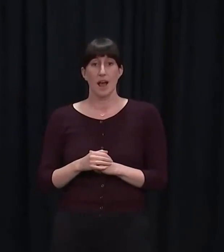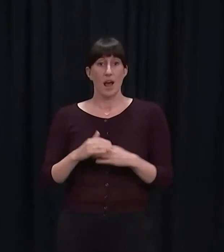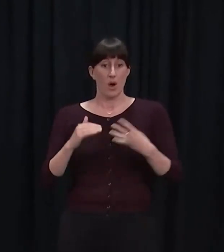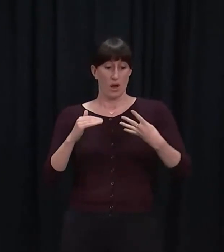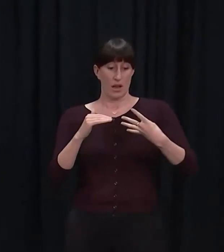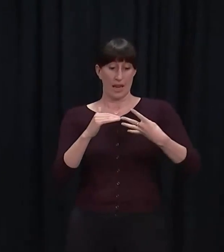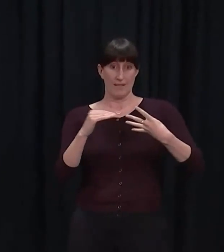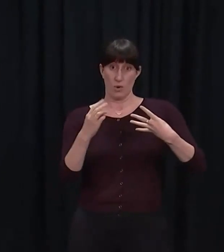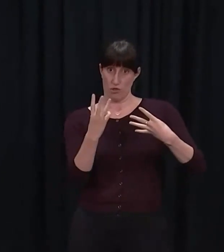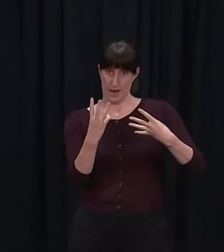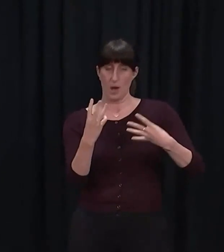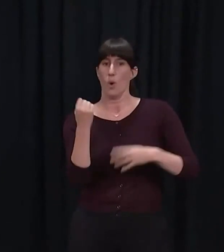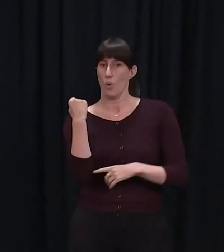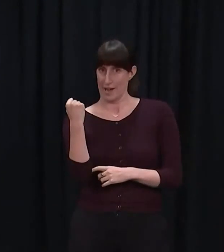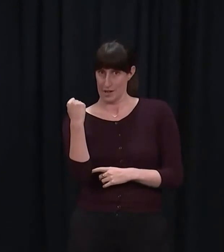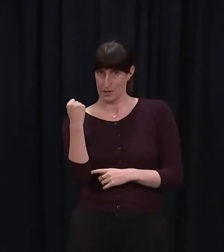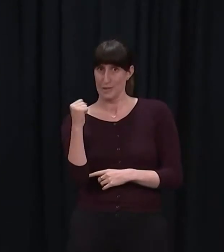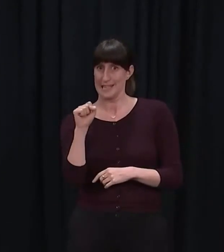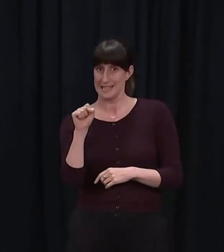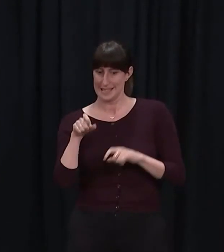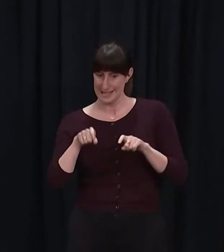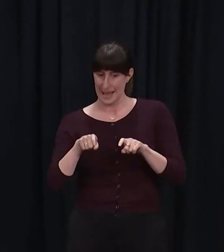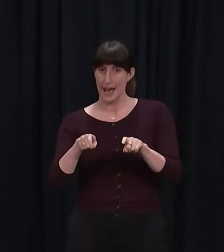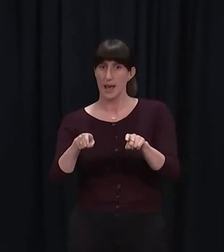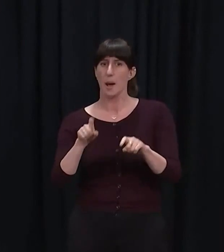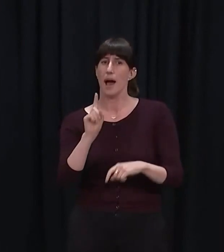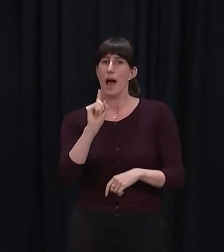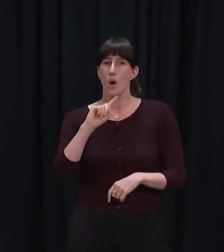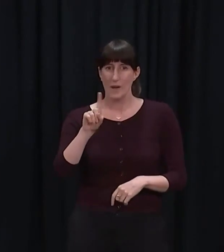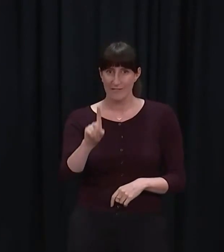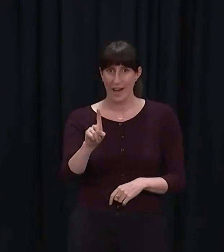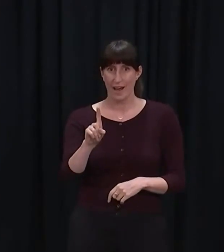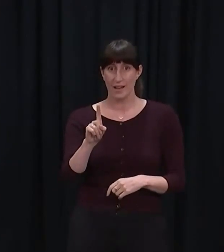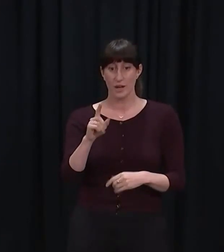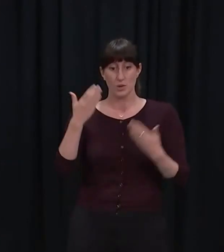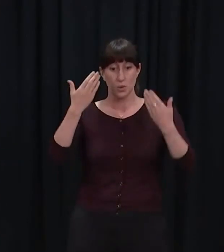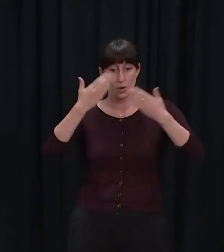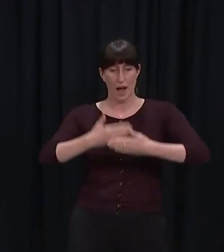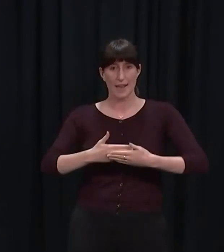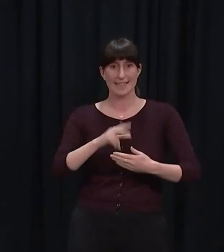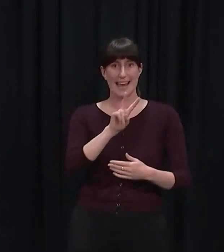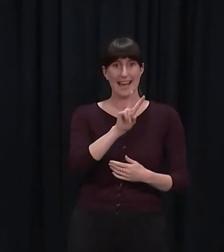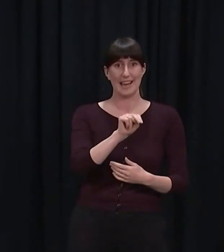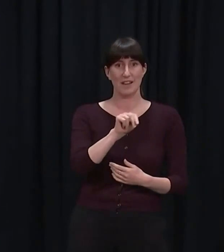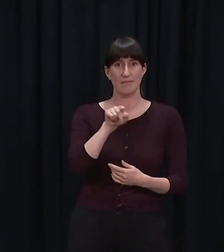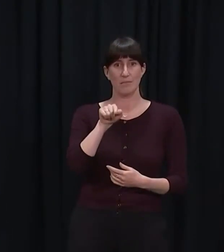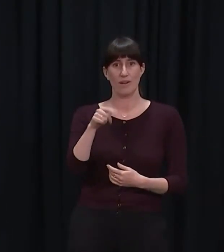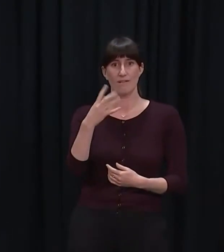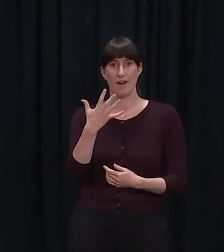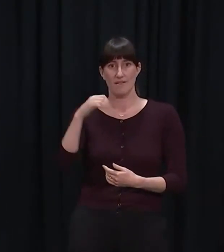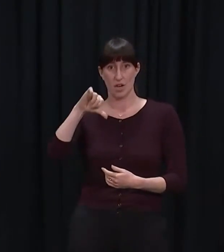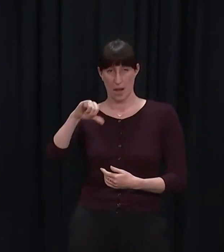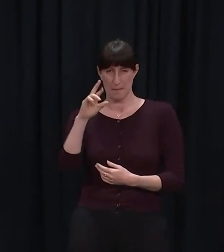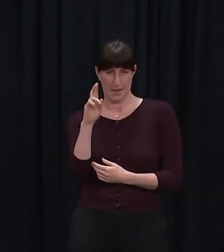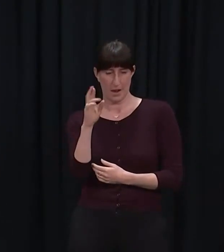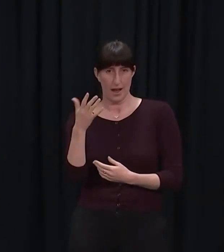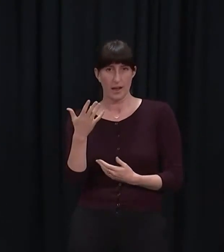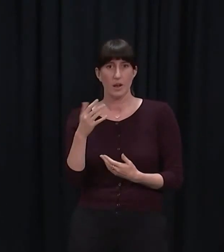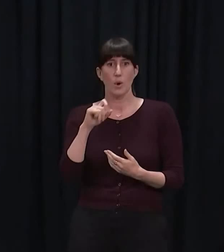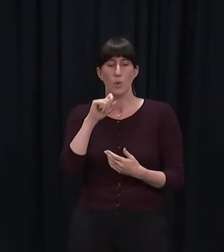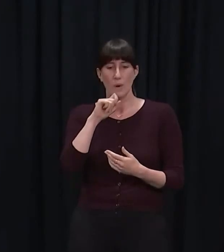However, from 11:59 p.m. tonight, we will start to ease restrictions a little while we continue to stamp out the current